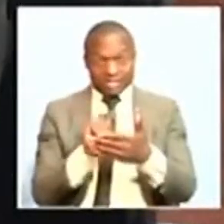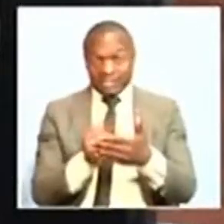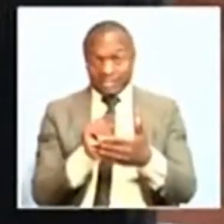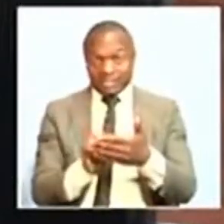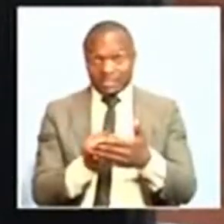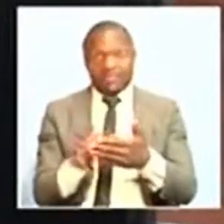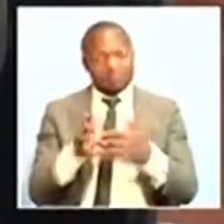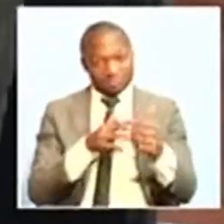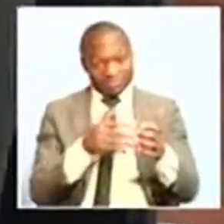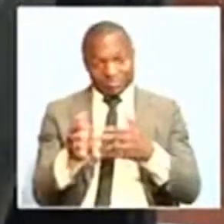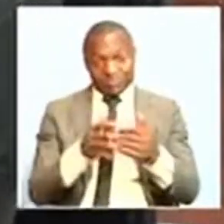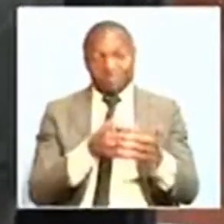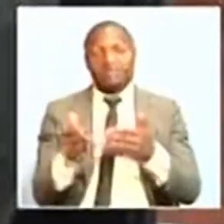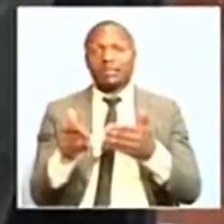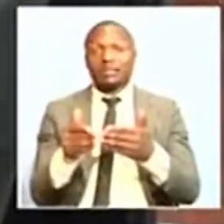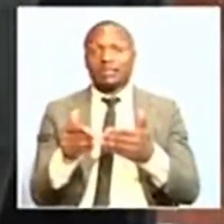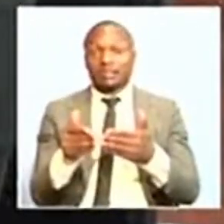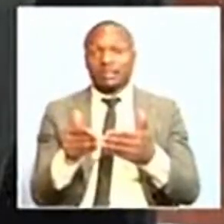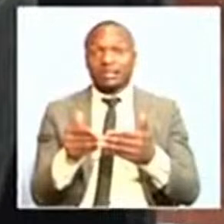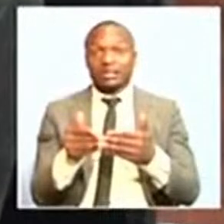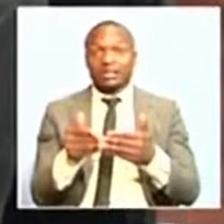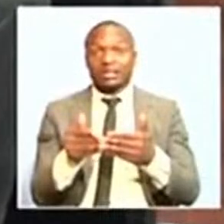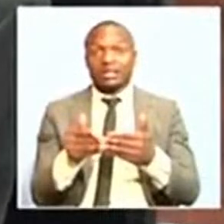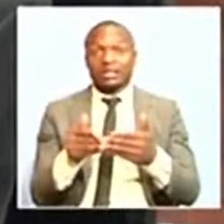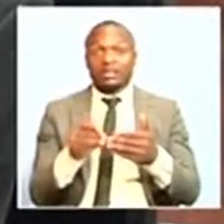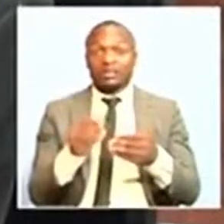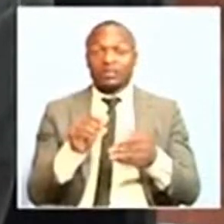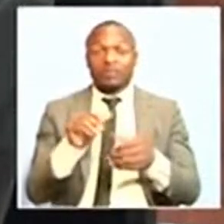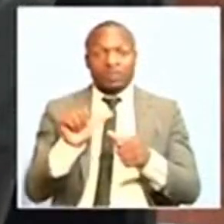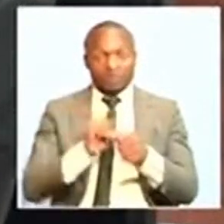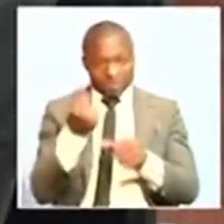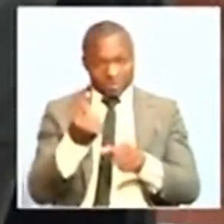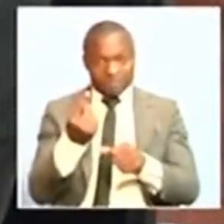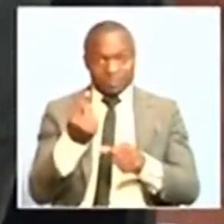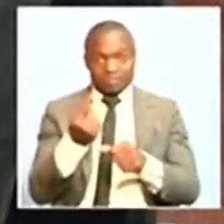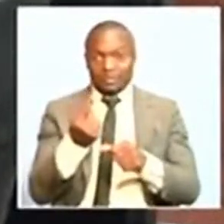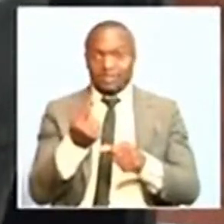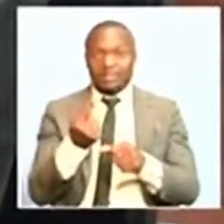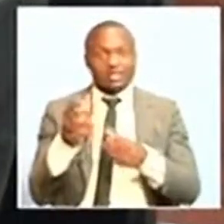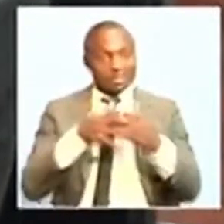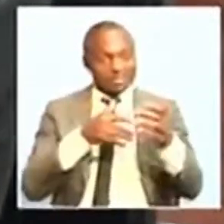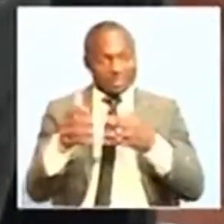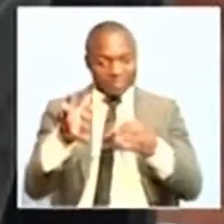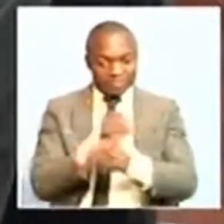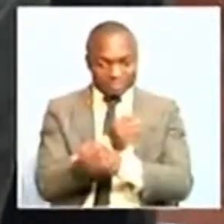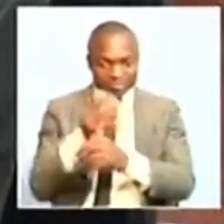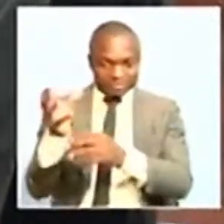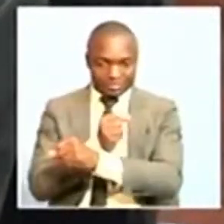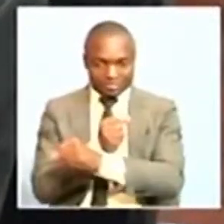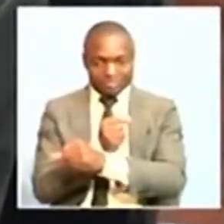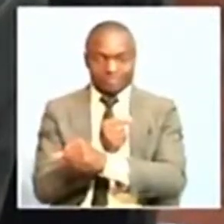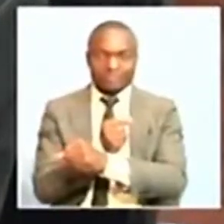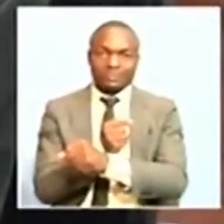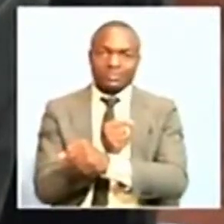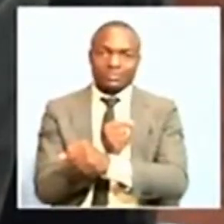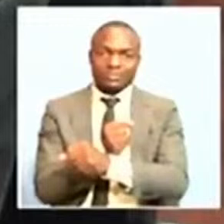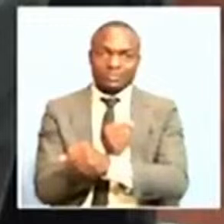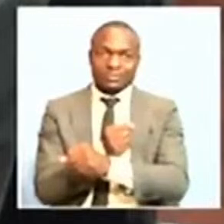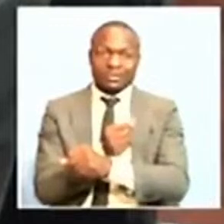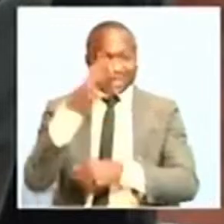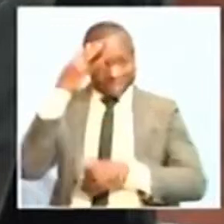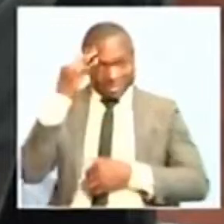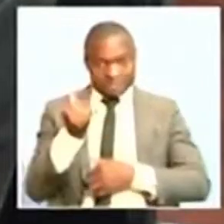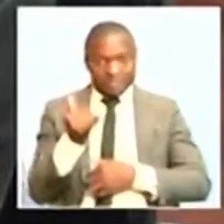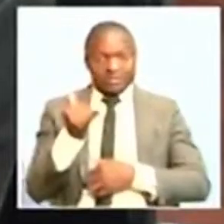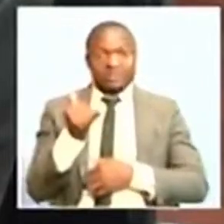and therefore it's uniform and uncomplicated, so it's easy to also get because it's invoice based. That's